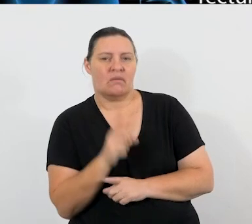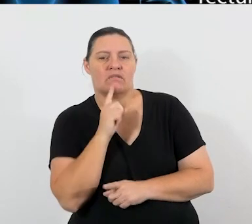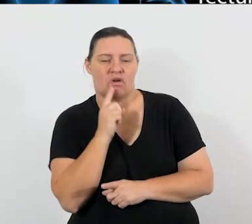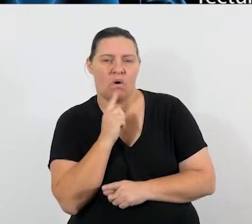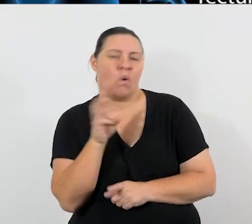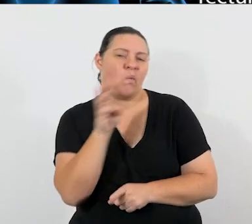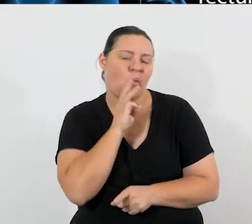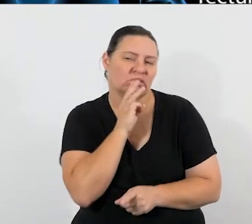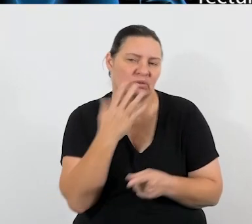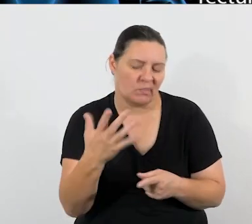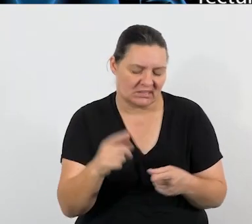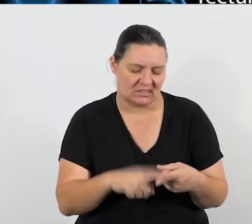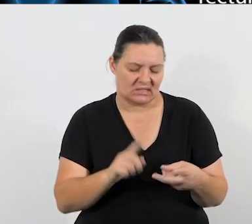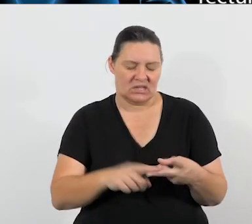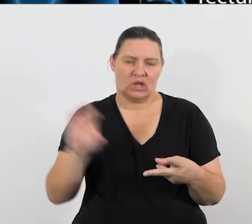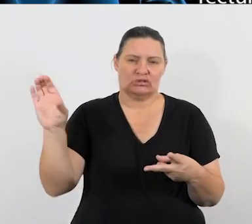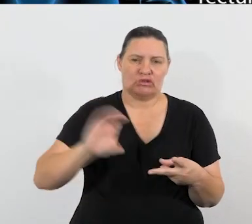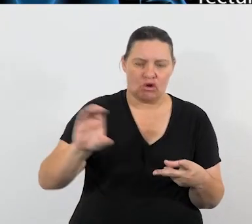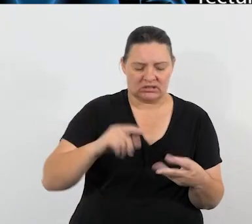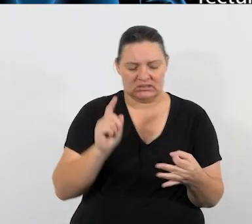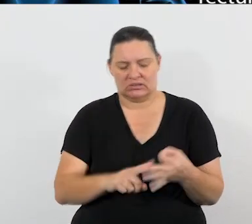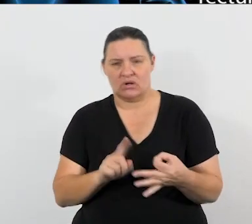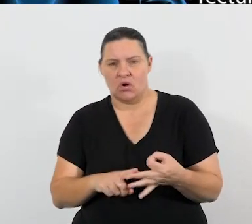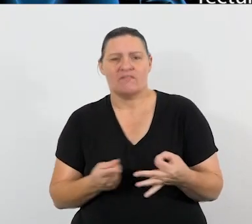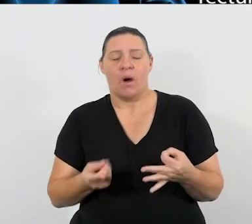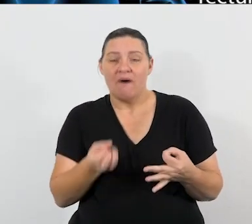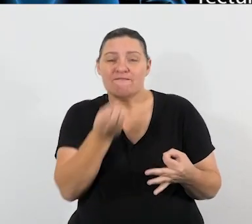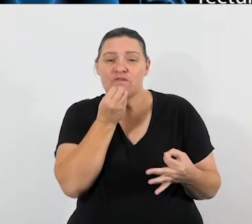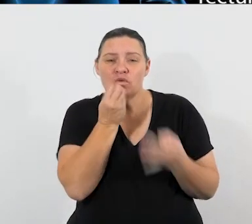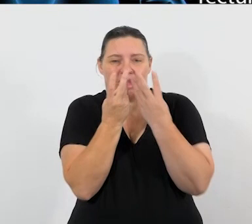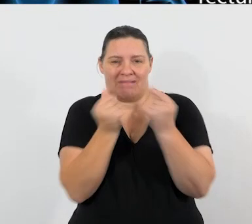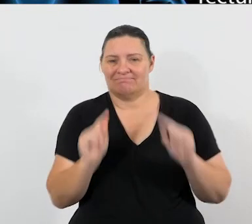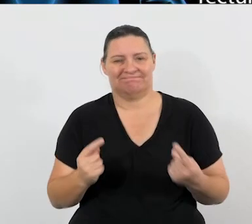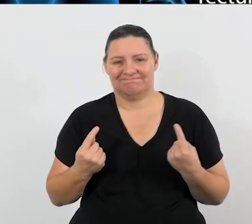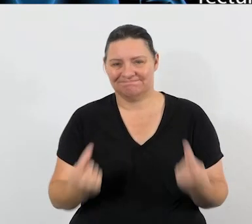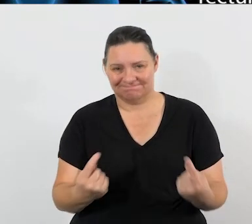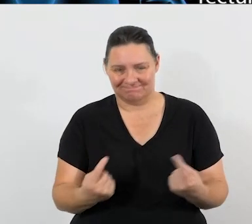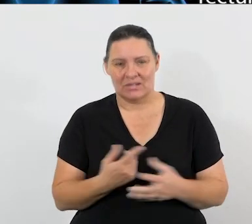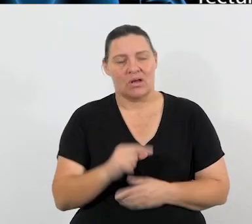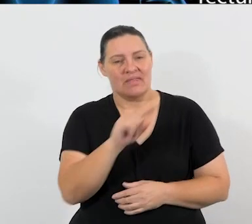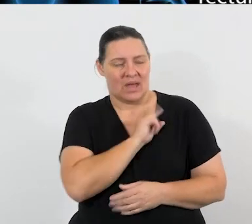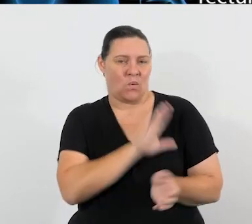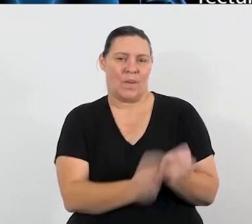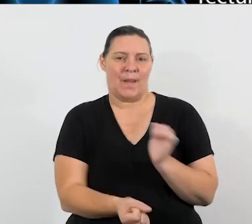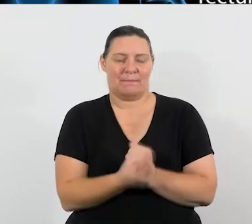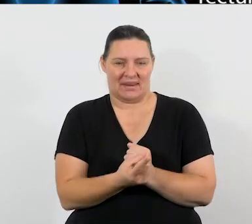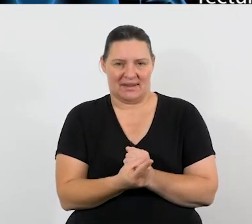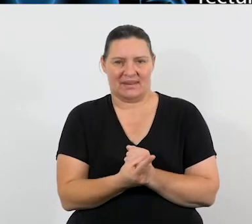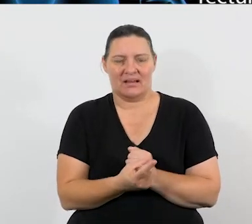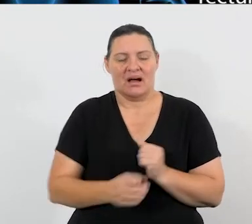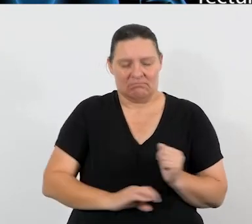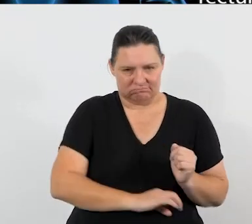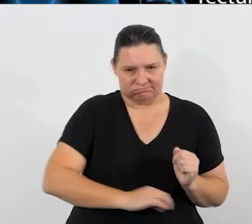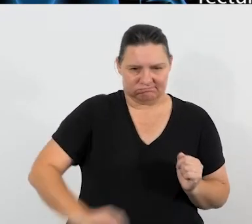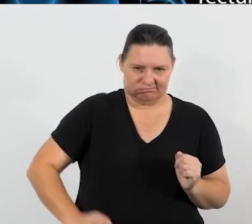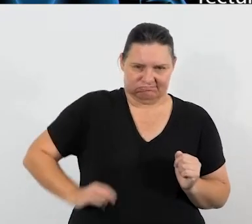as excess water, salt, and or indigestible fiber. So that is what happens in the